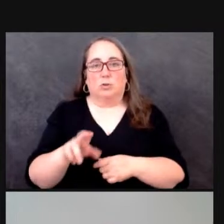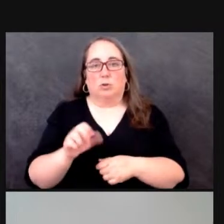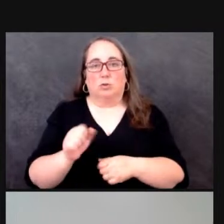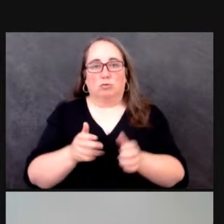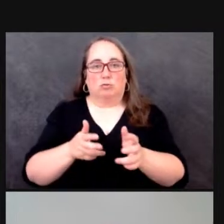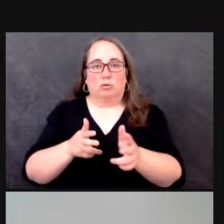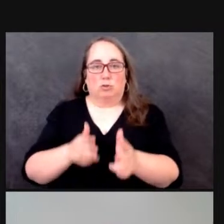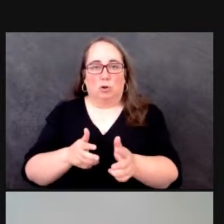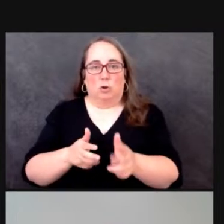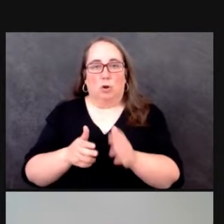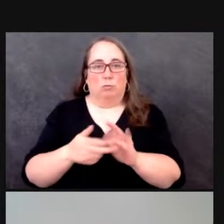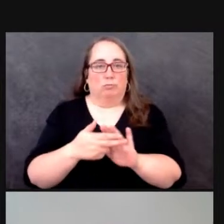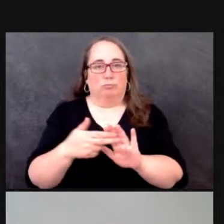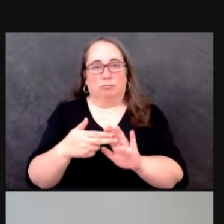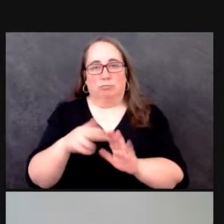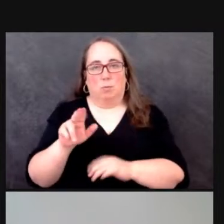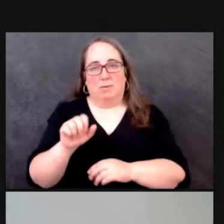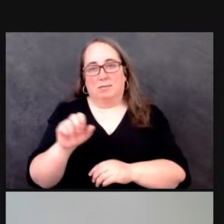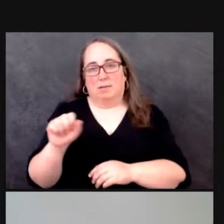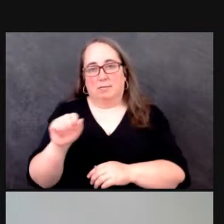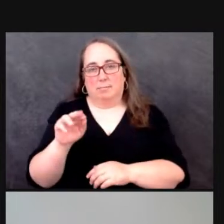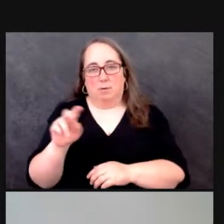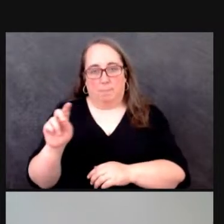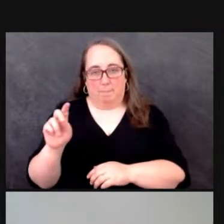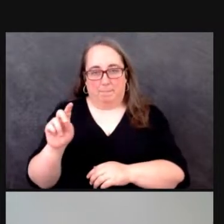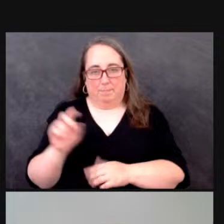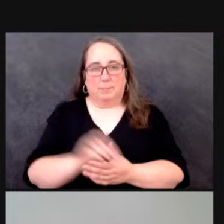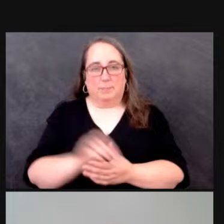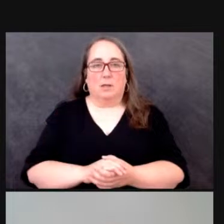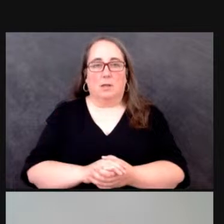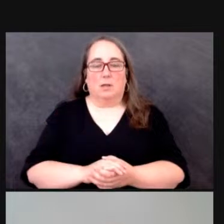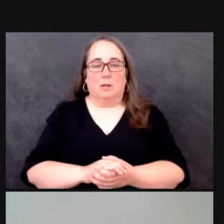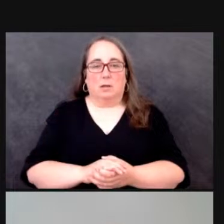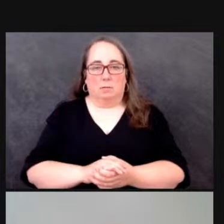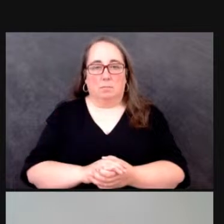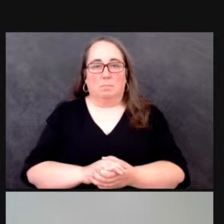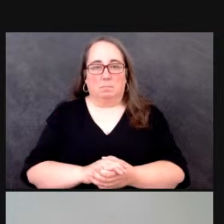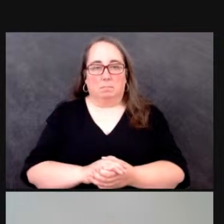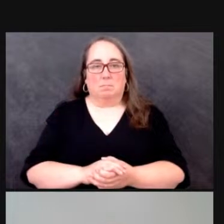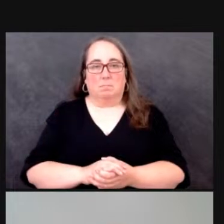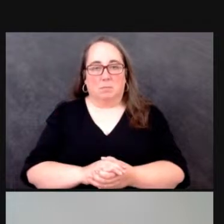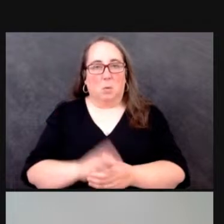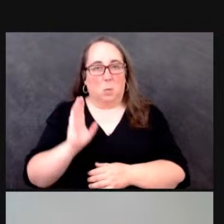cruiser bearing the proud name of our state. To doubt that the movement will be crowned with